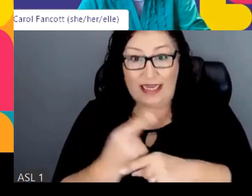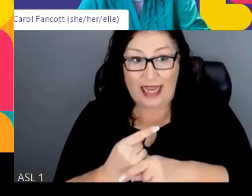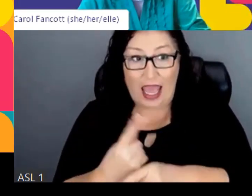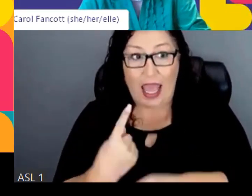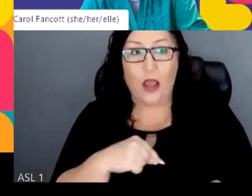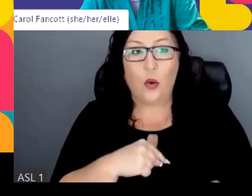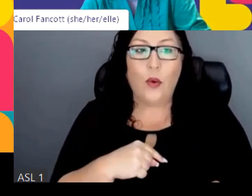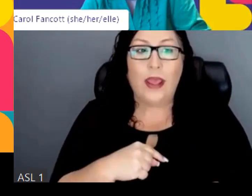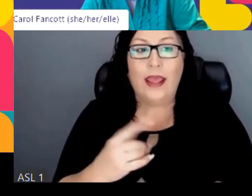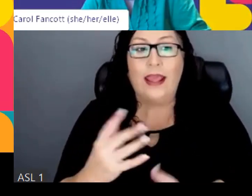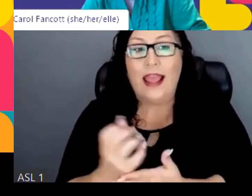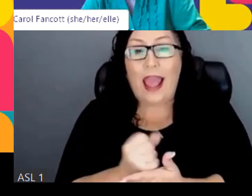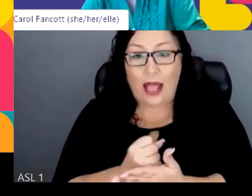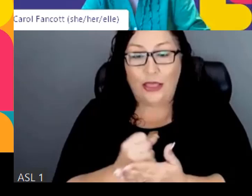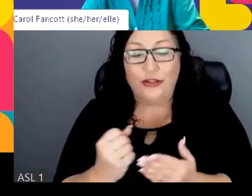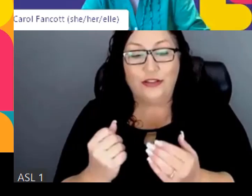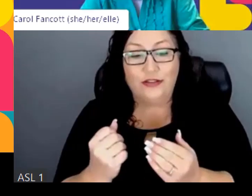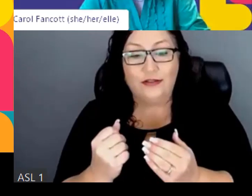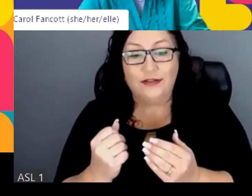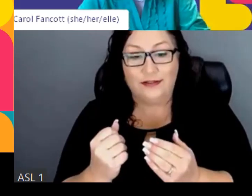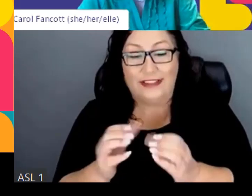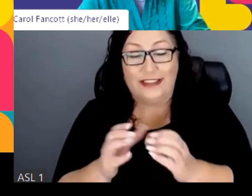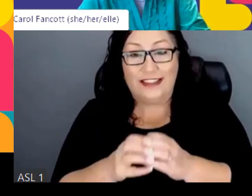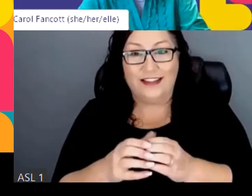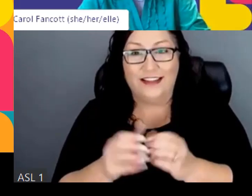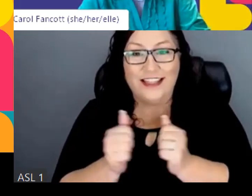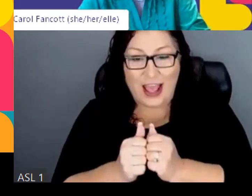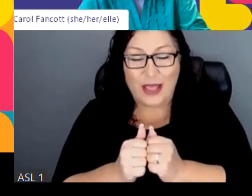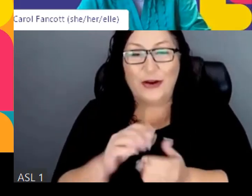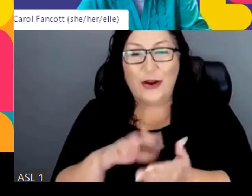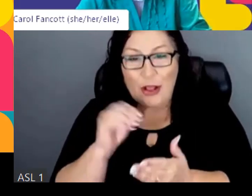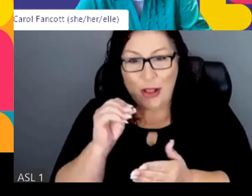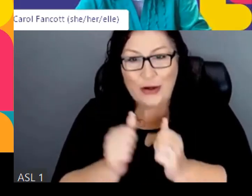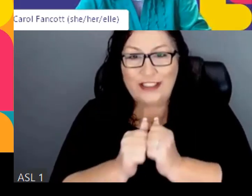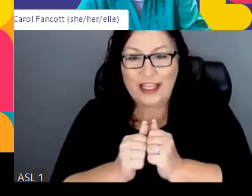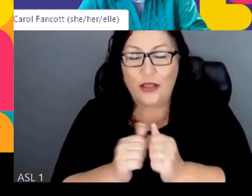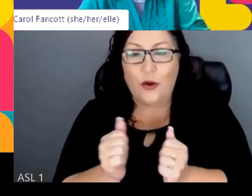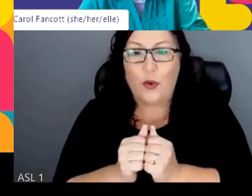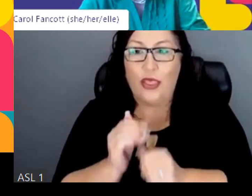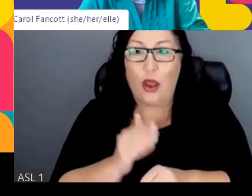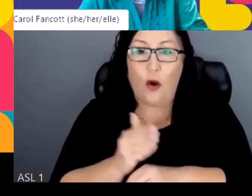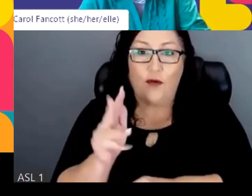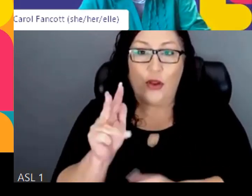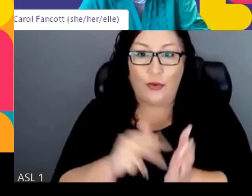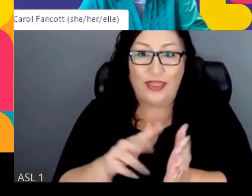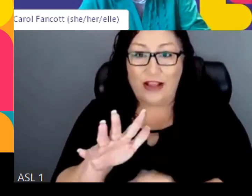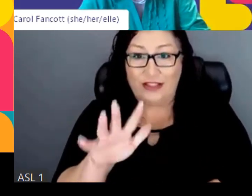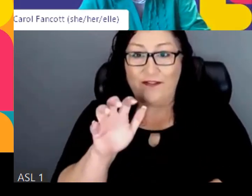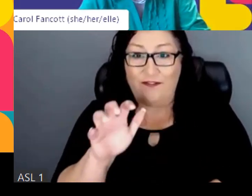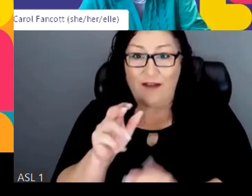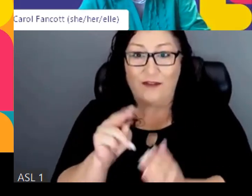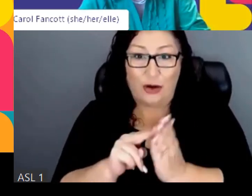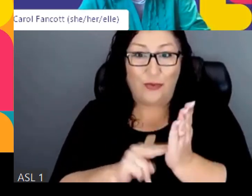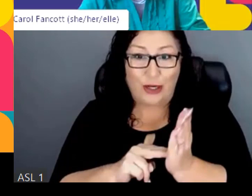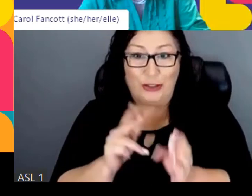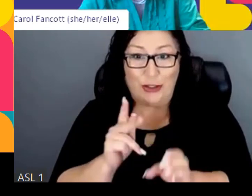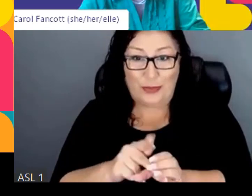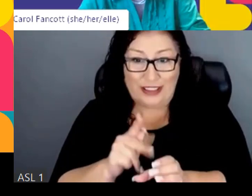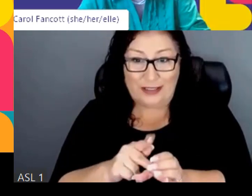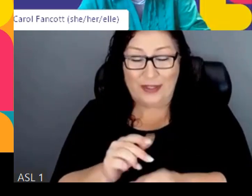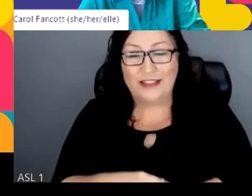So for today, we are gathered together to learn together with well over 3,500